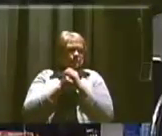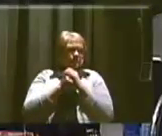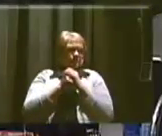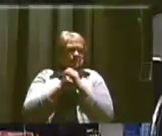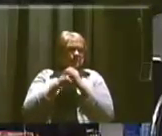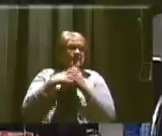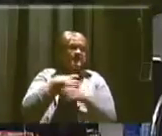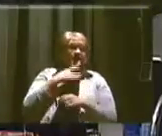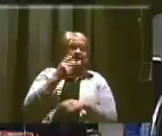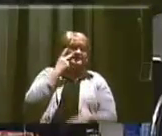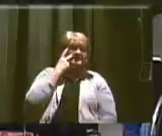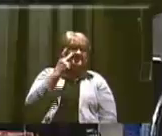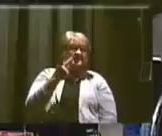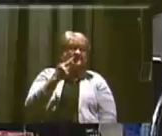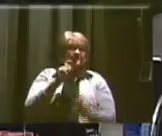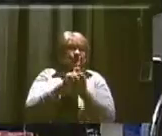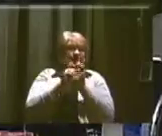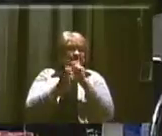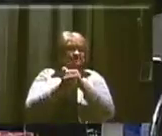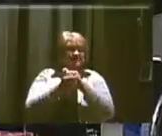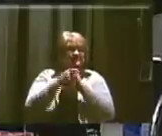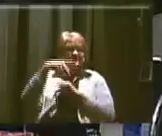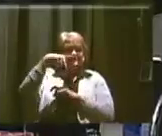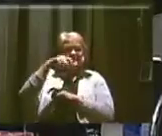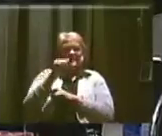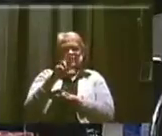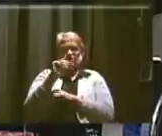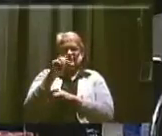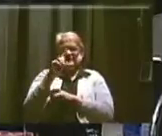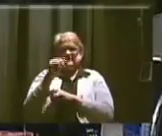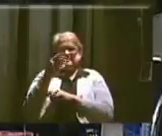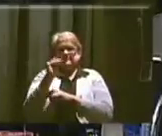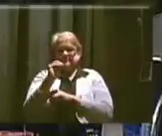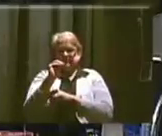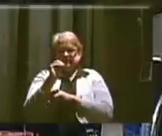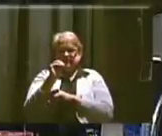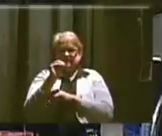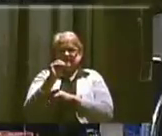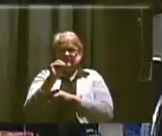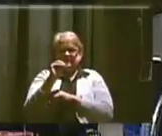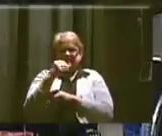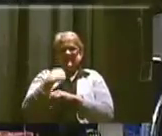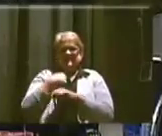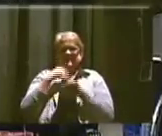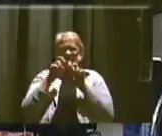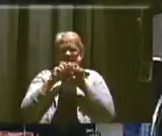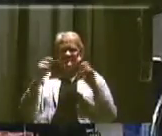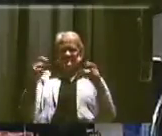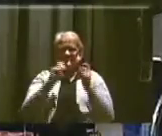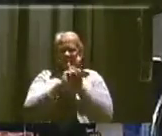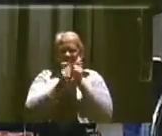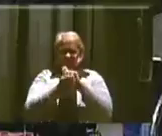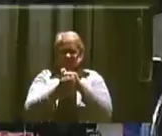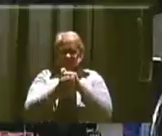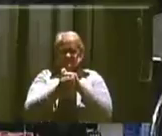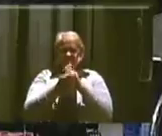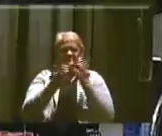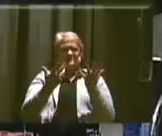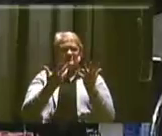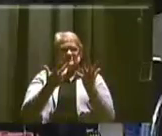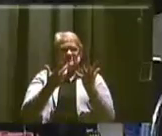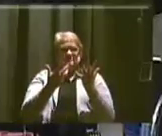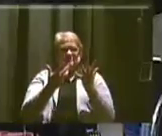I'd like to see if we can change like the paradigm and have a sea change, because how can we ask our constituents to